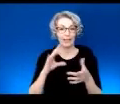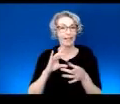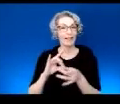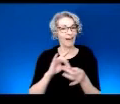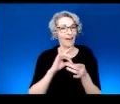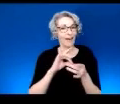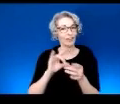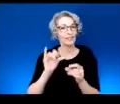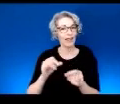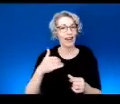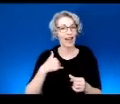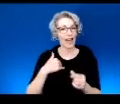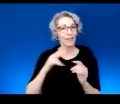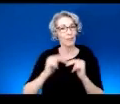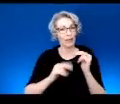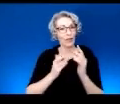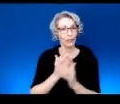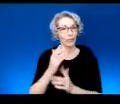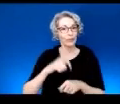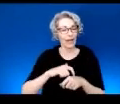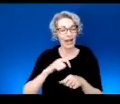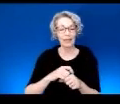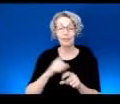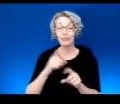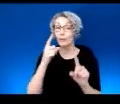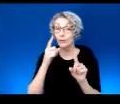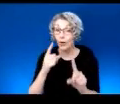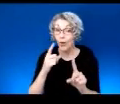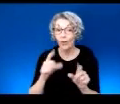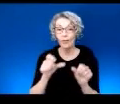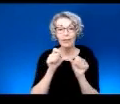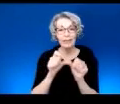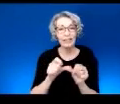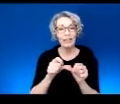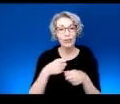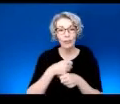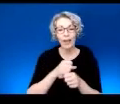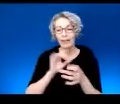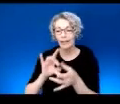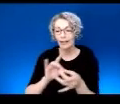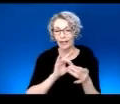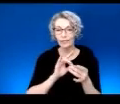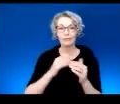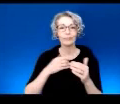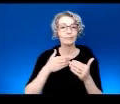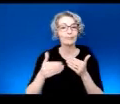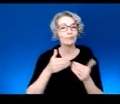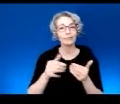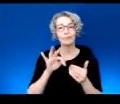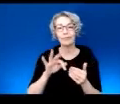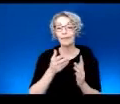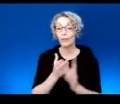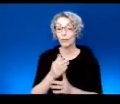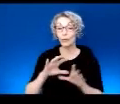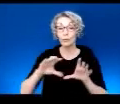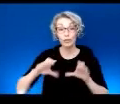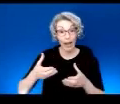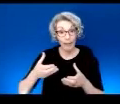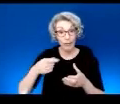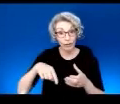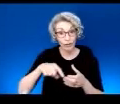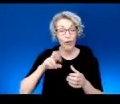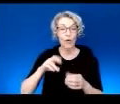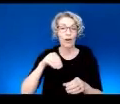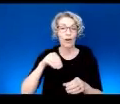over time. My goal is to continue making those connections, whether it be through the chapter or in my